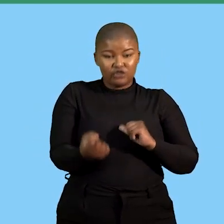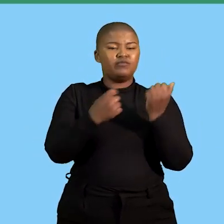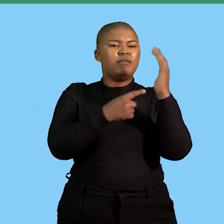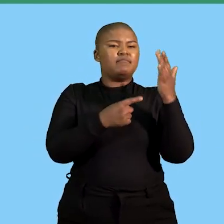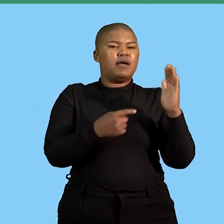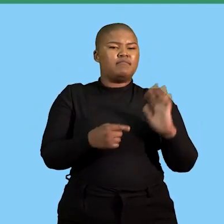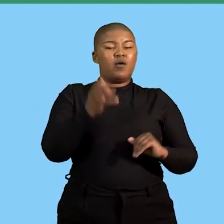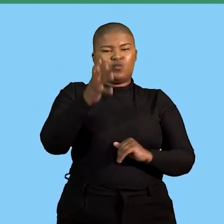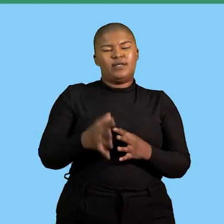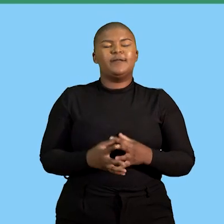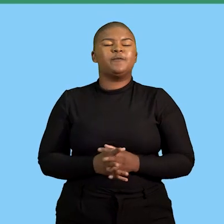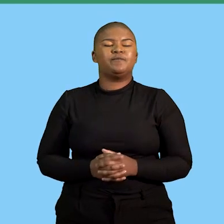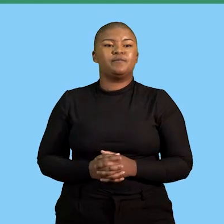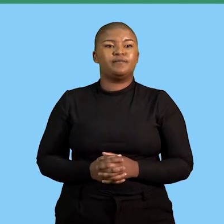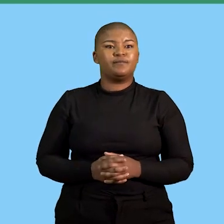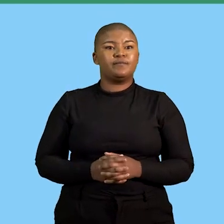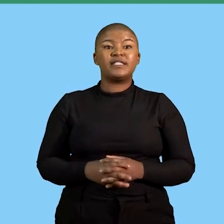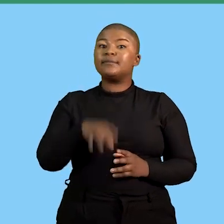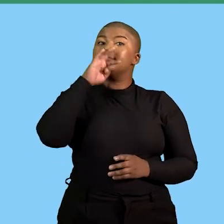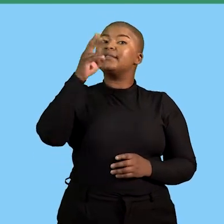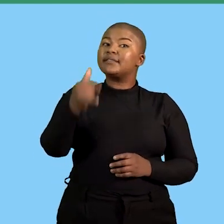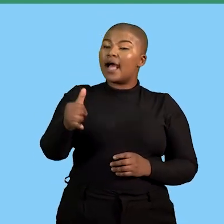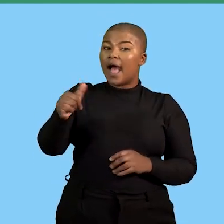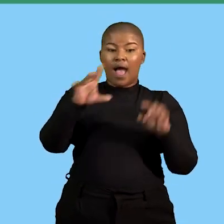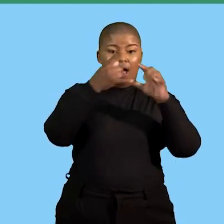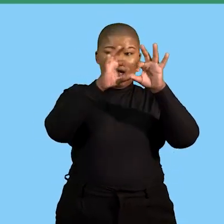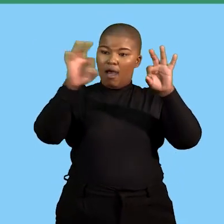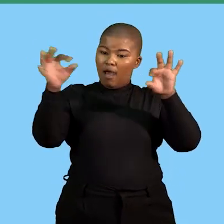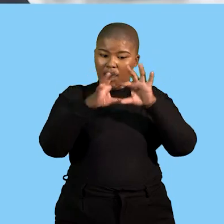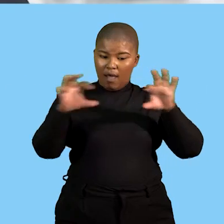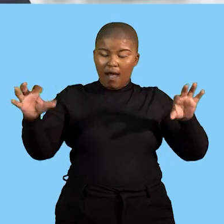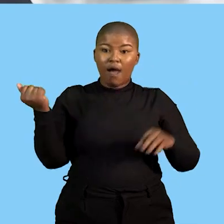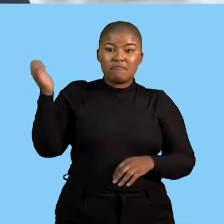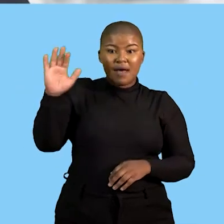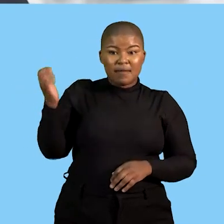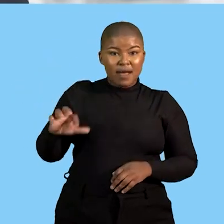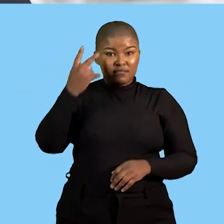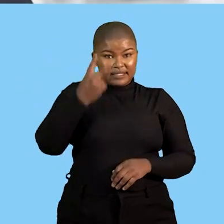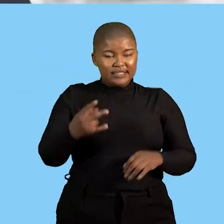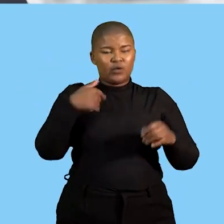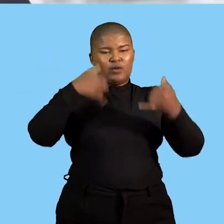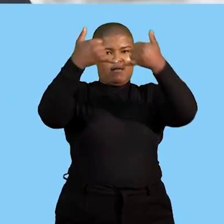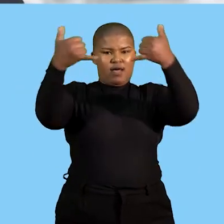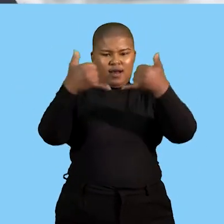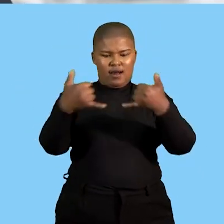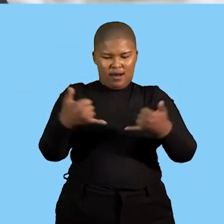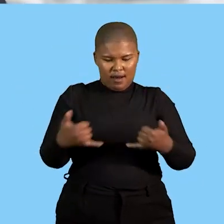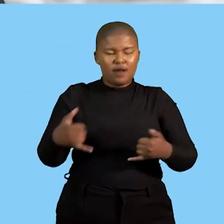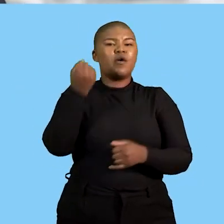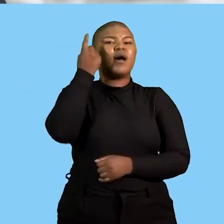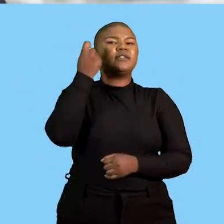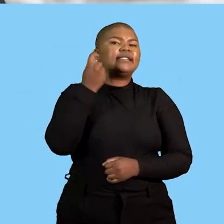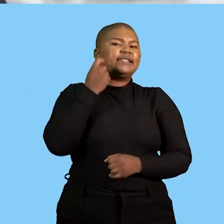So again, we have to look into the statements. We have to underline the keywords for us to remember what is the